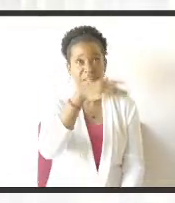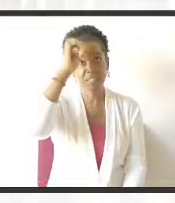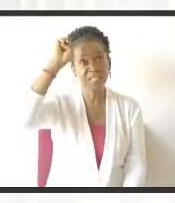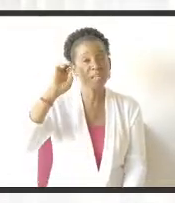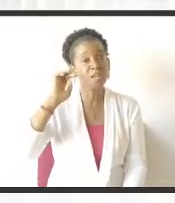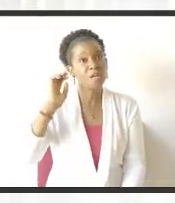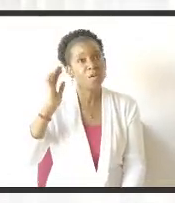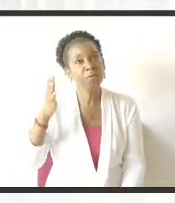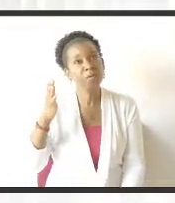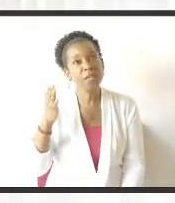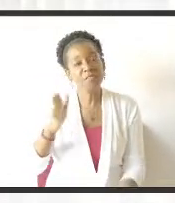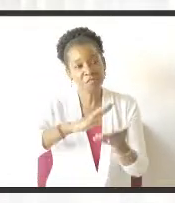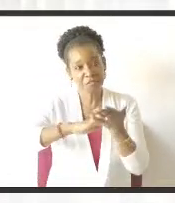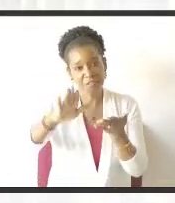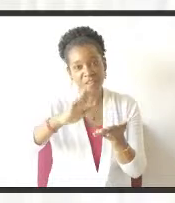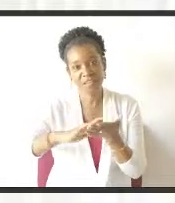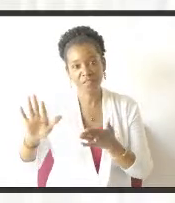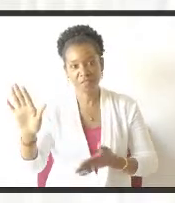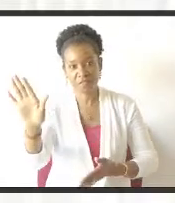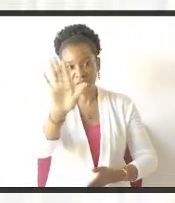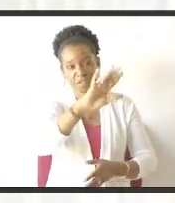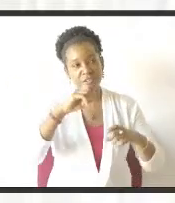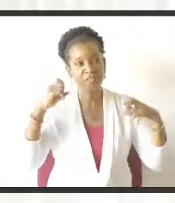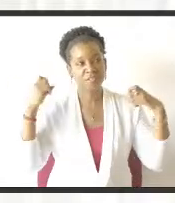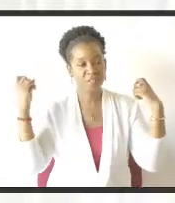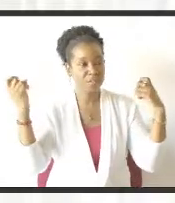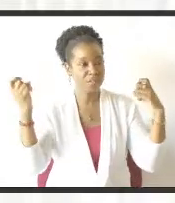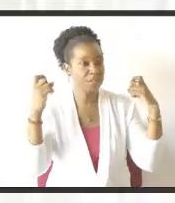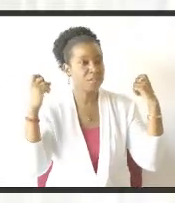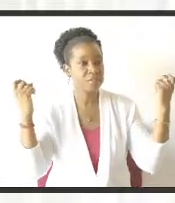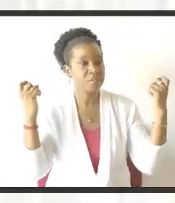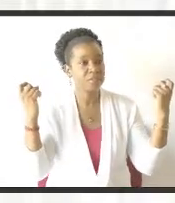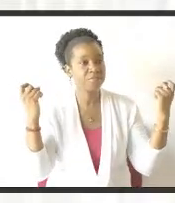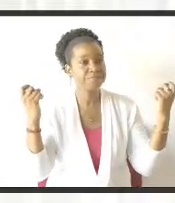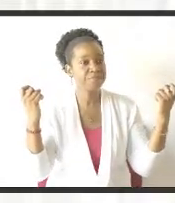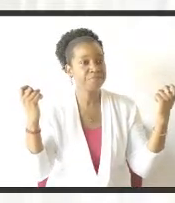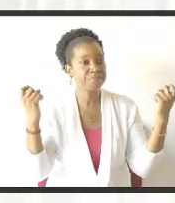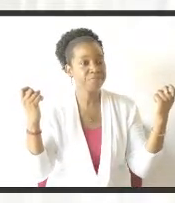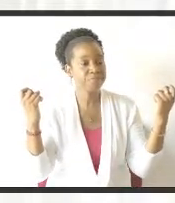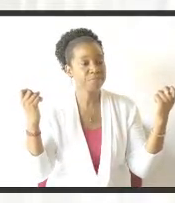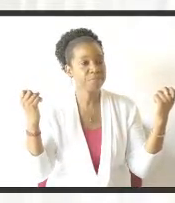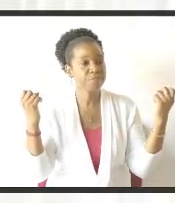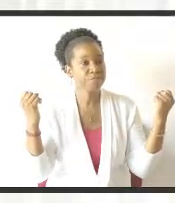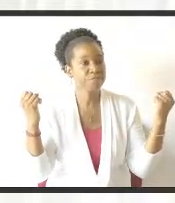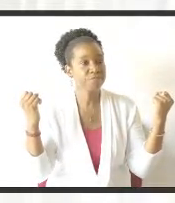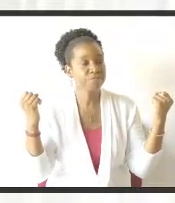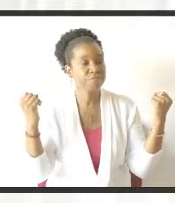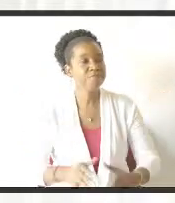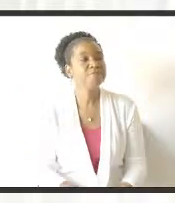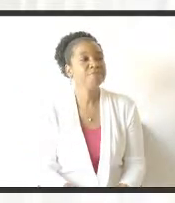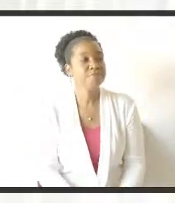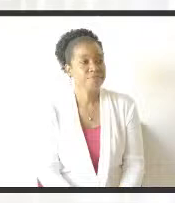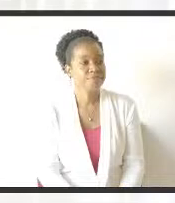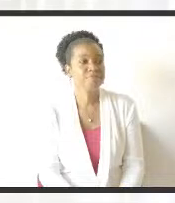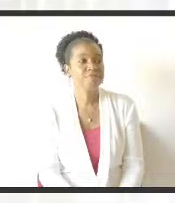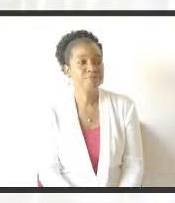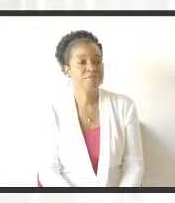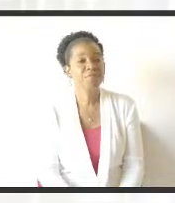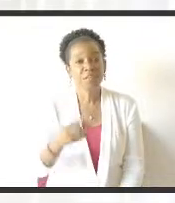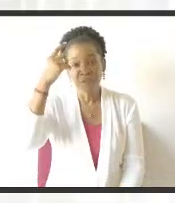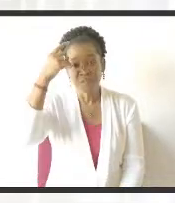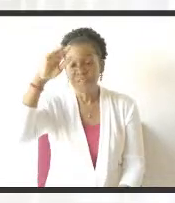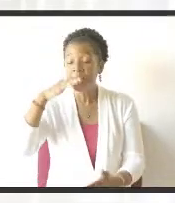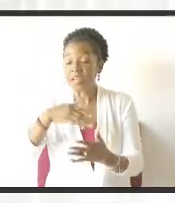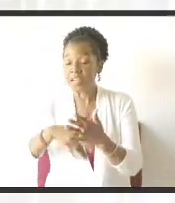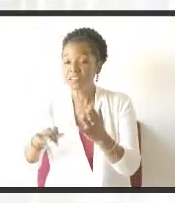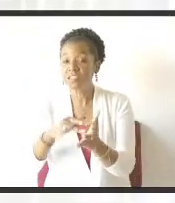Drawing down on the divine resources that we have in Jesus Christ. For in Jesus Christ we have all